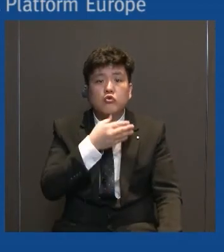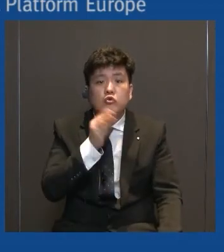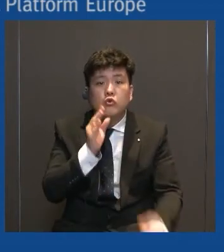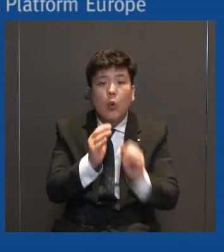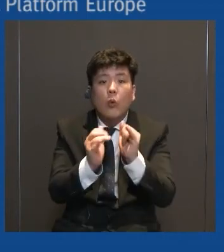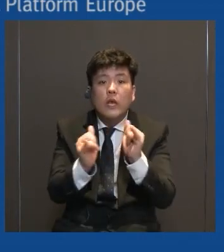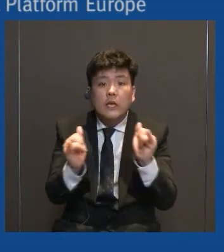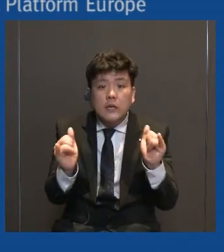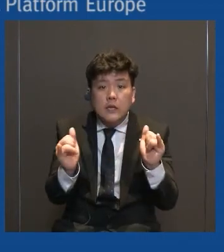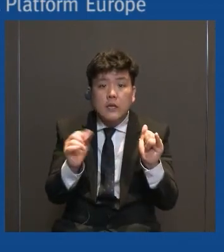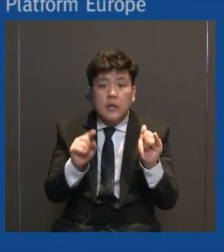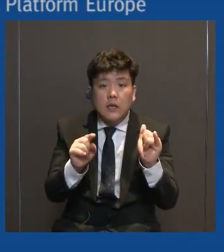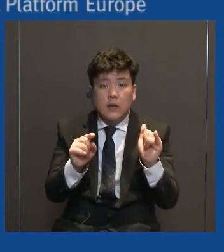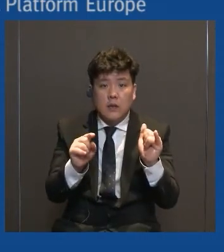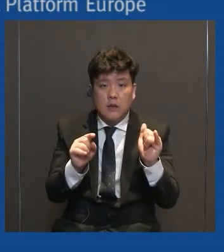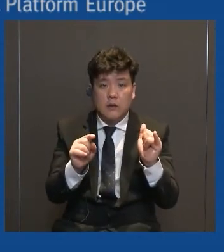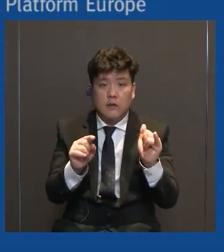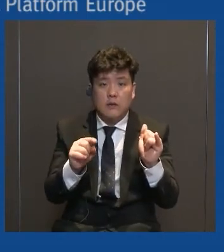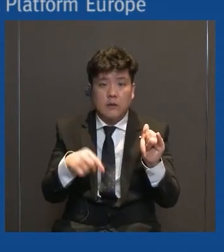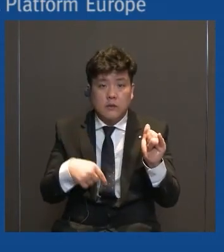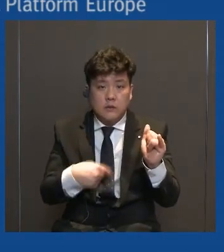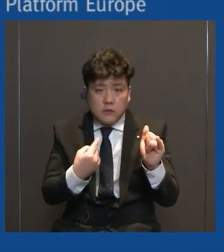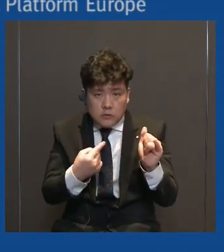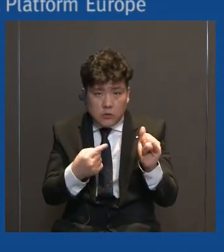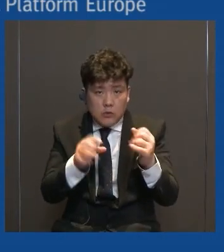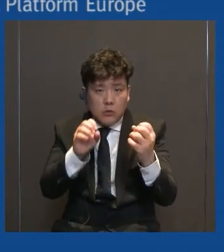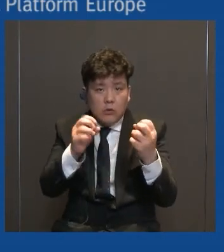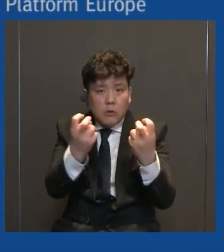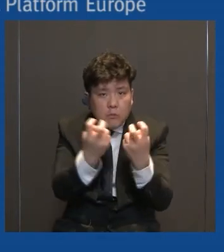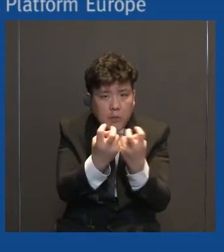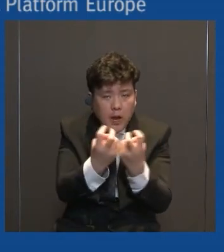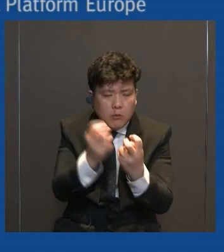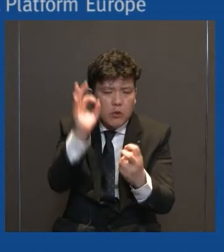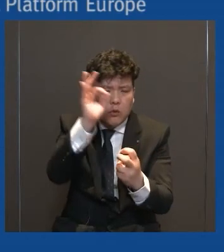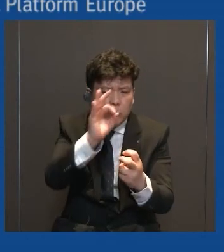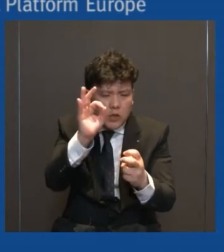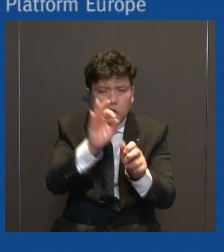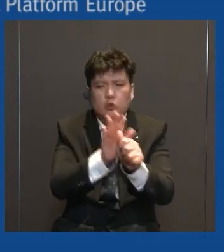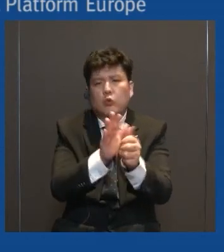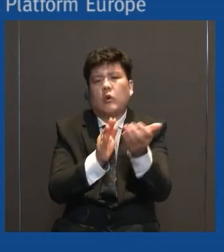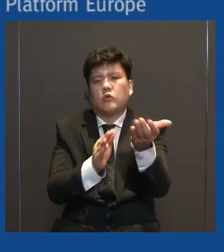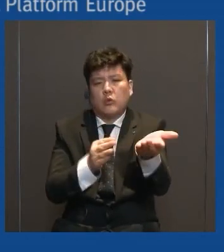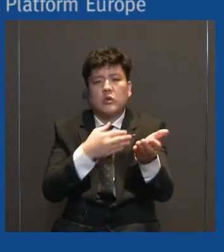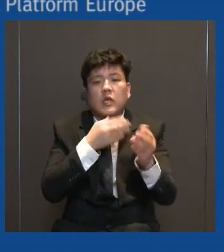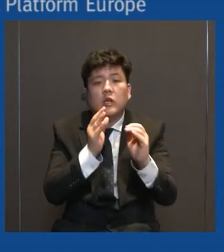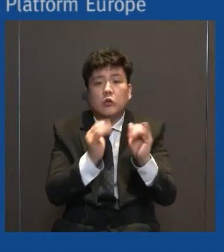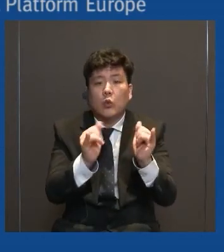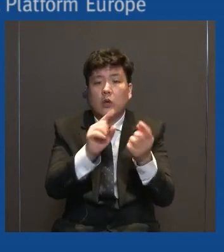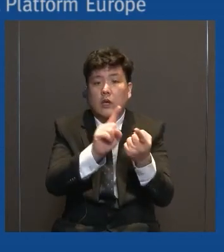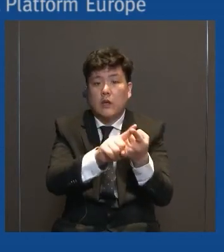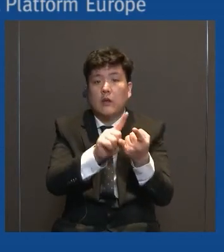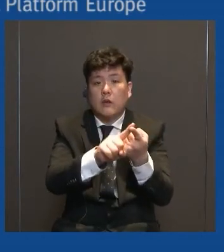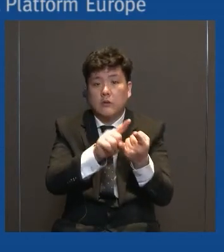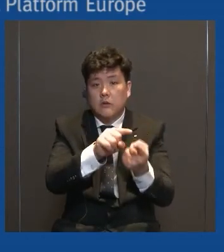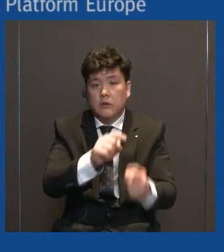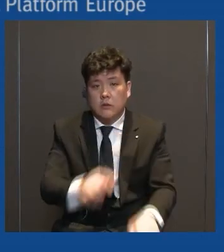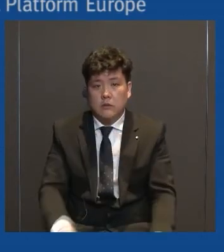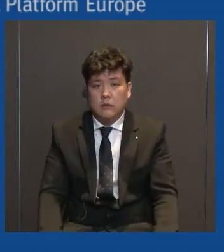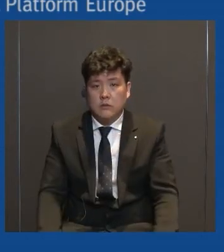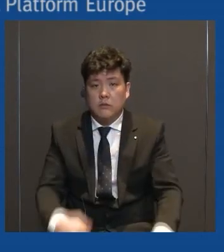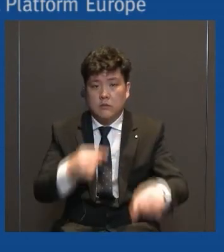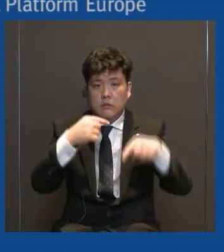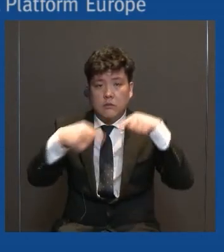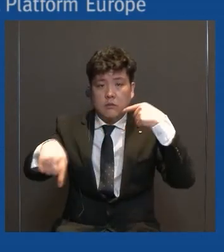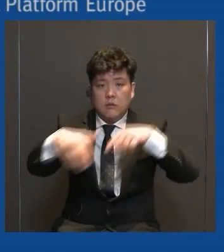volunteers, have different roles. They need to be regularly consulted in policy formulation, in its implementation, but also its review